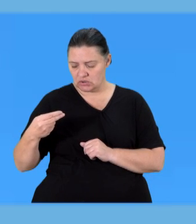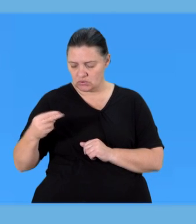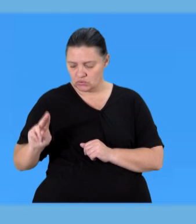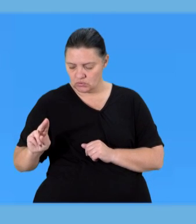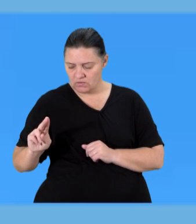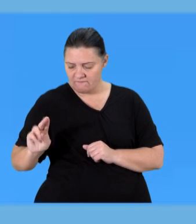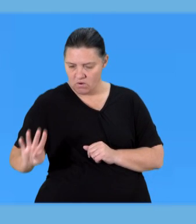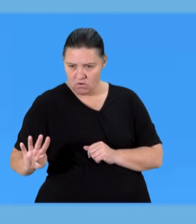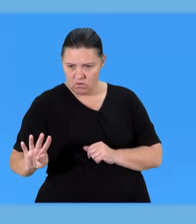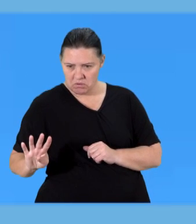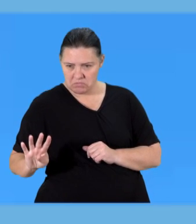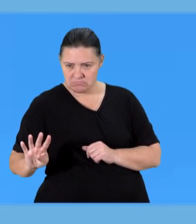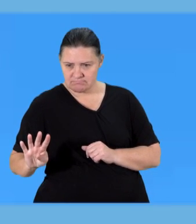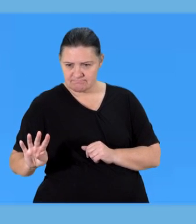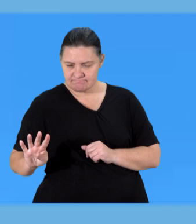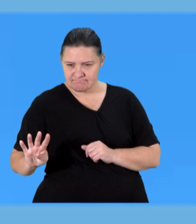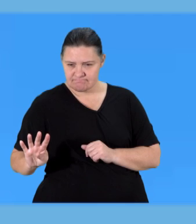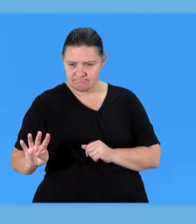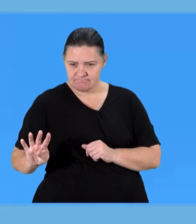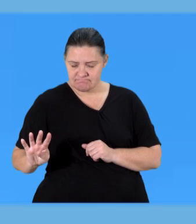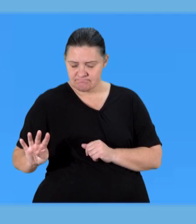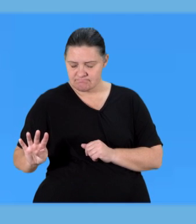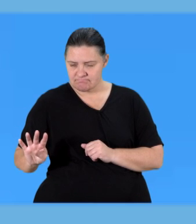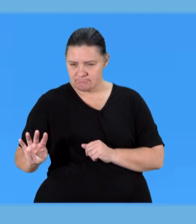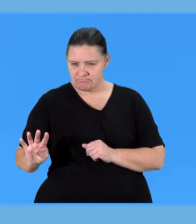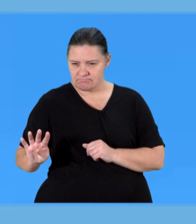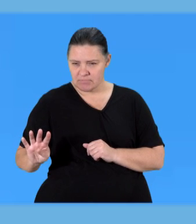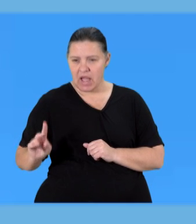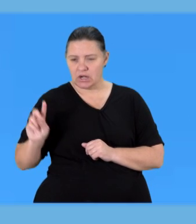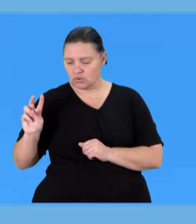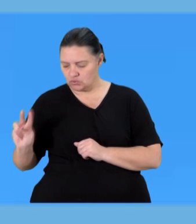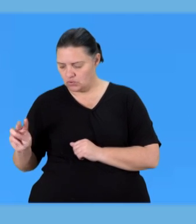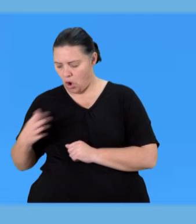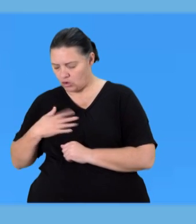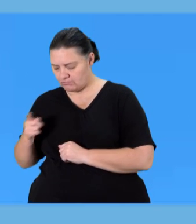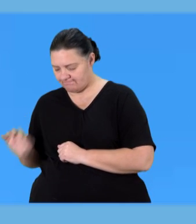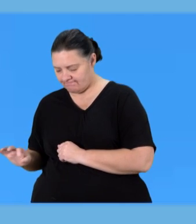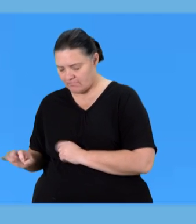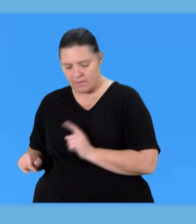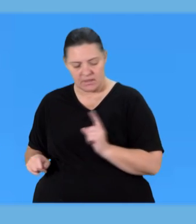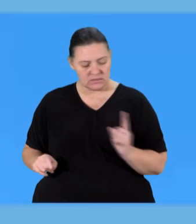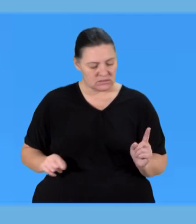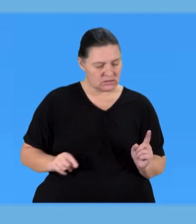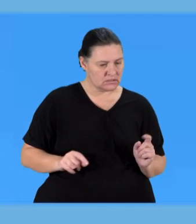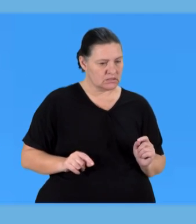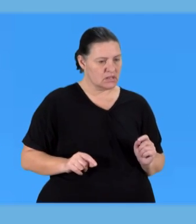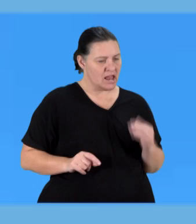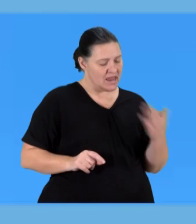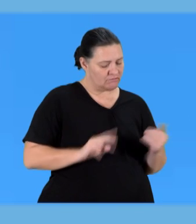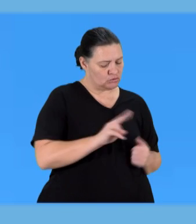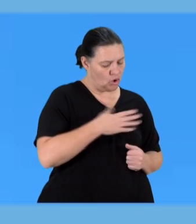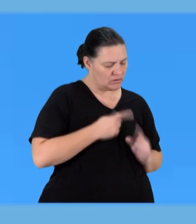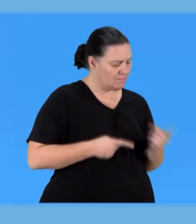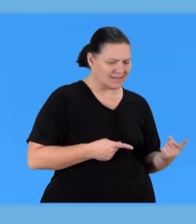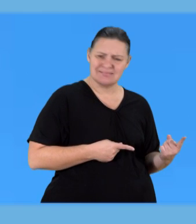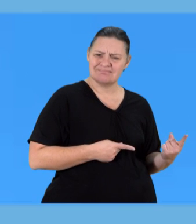the product side. Now, going back to the reactants, the oxygen is going to be balanced because I still have 2 oxygens on the left-hand